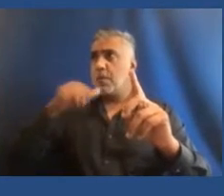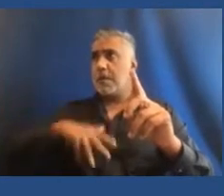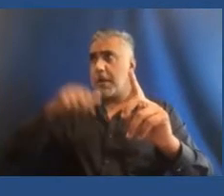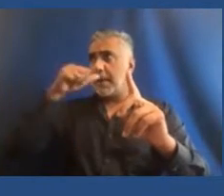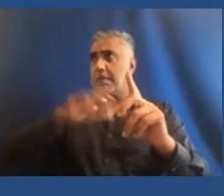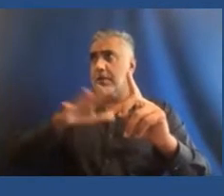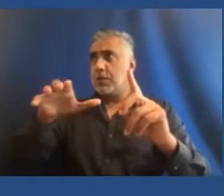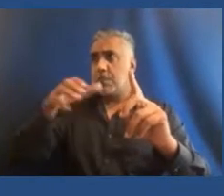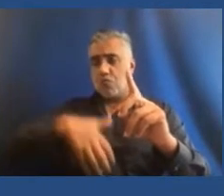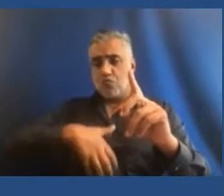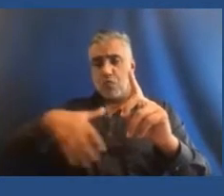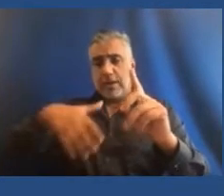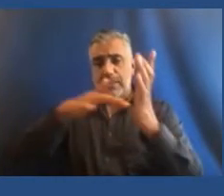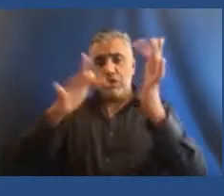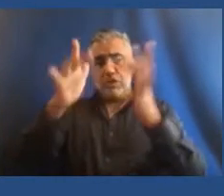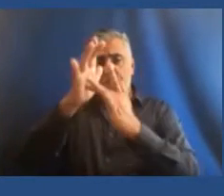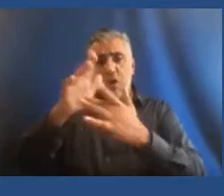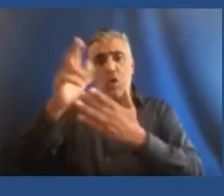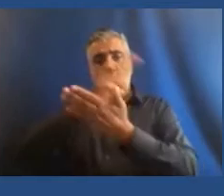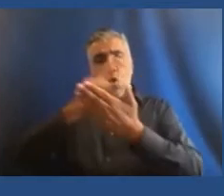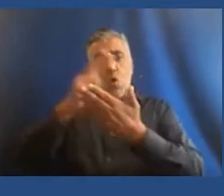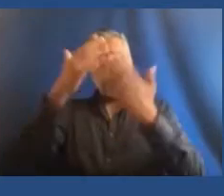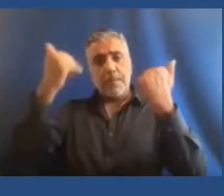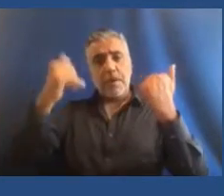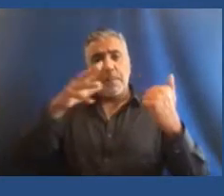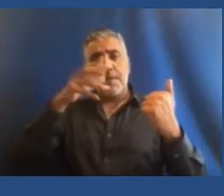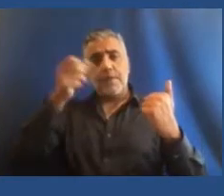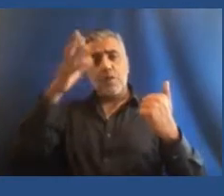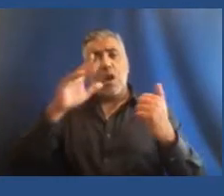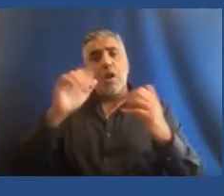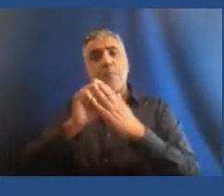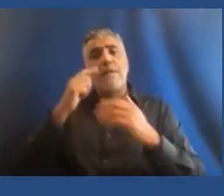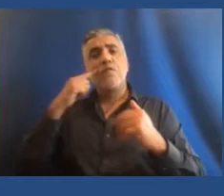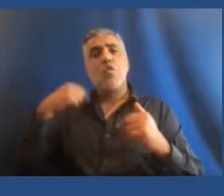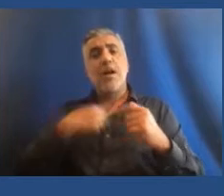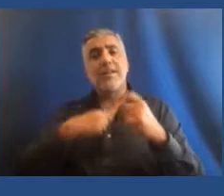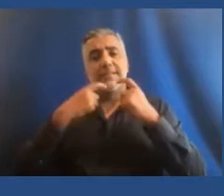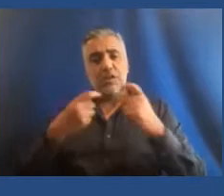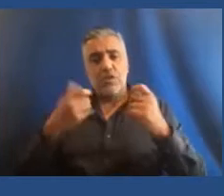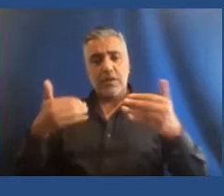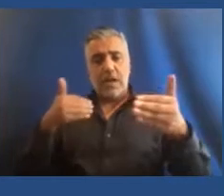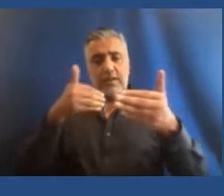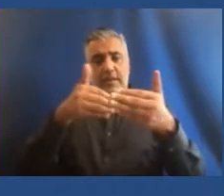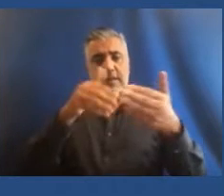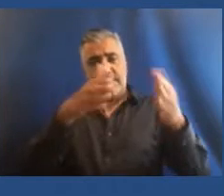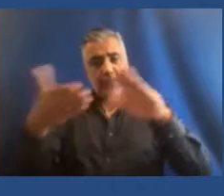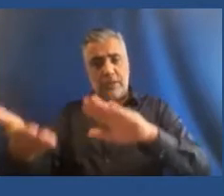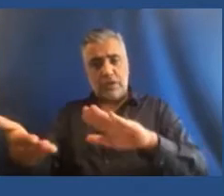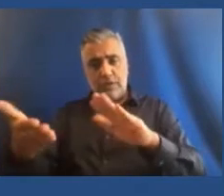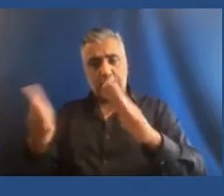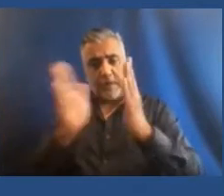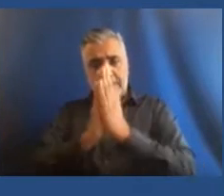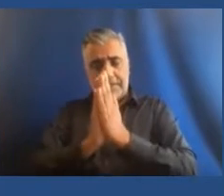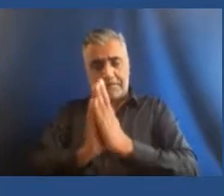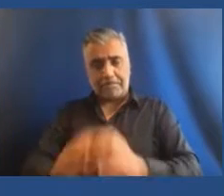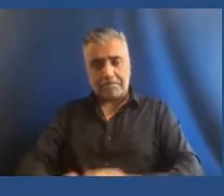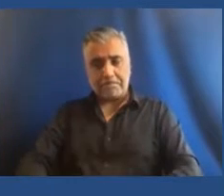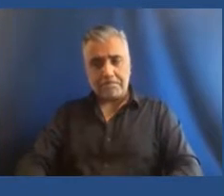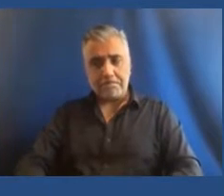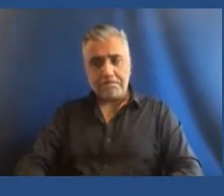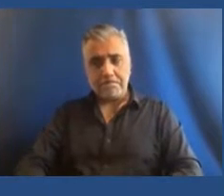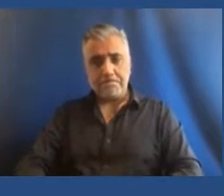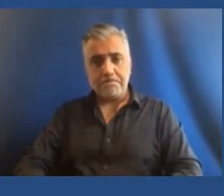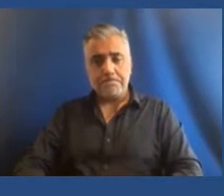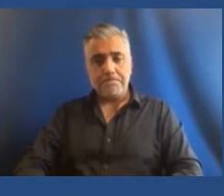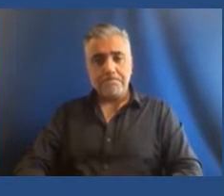Et verbum caro factum est. Ave Maria, grazia plena, Dominus tecum, benedicta tui mulieribus et benedicto